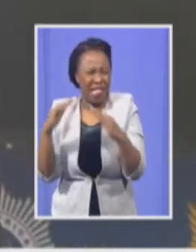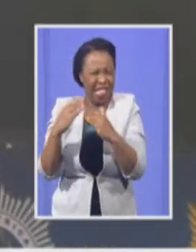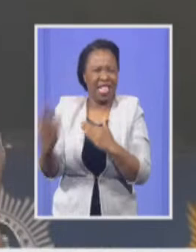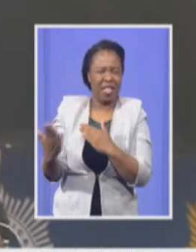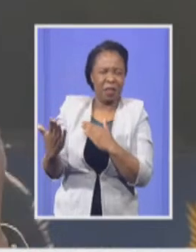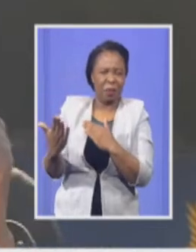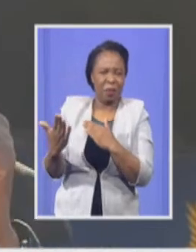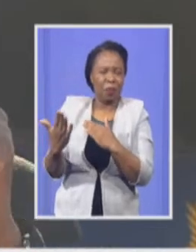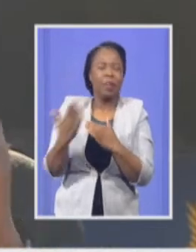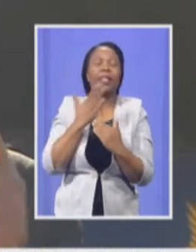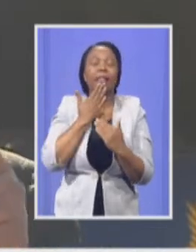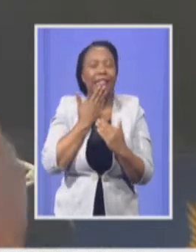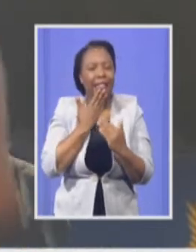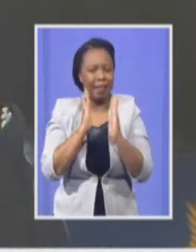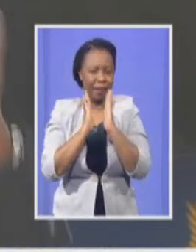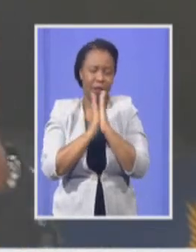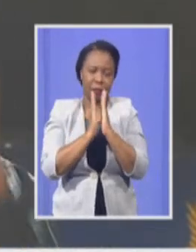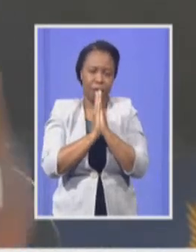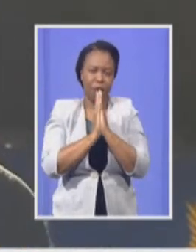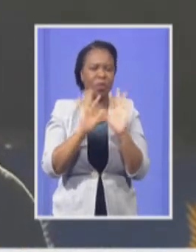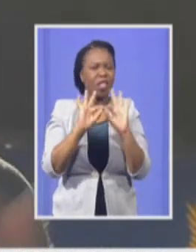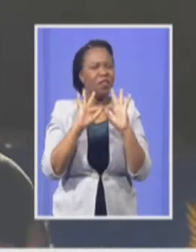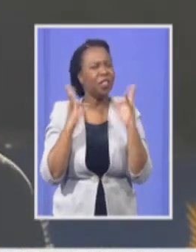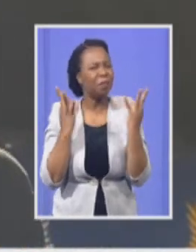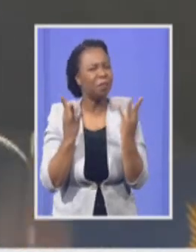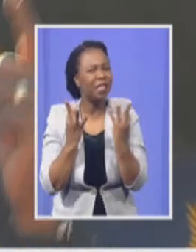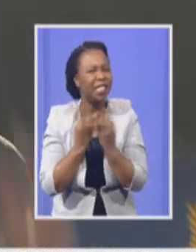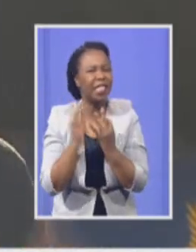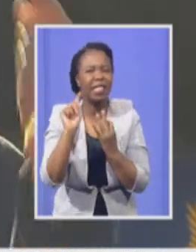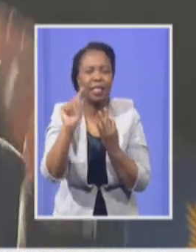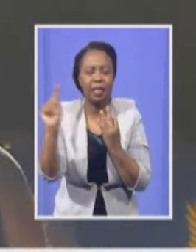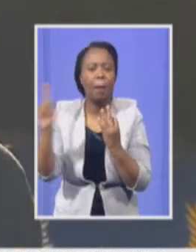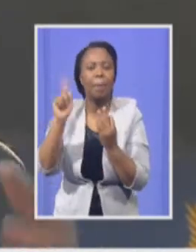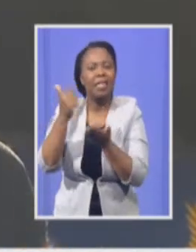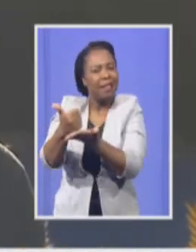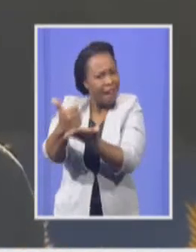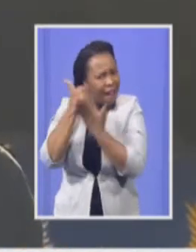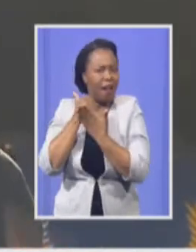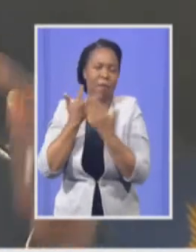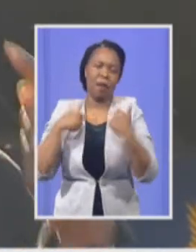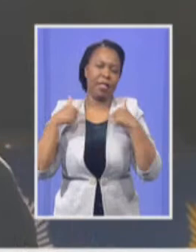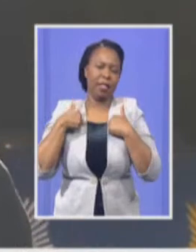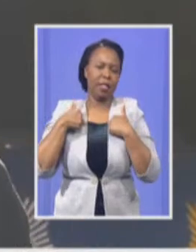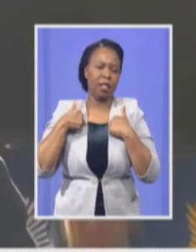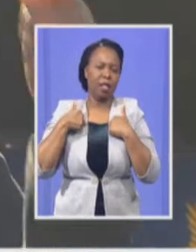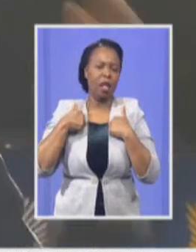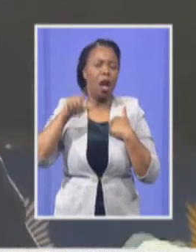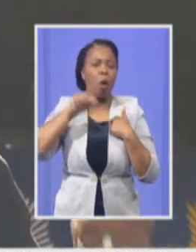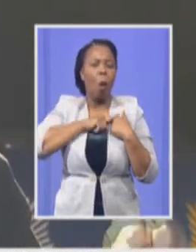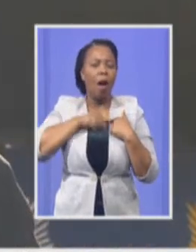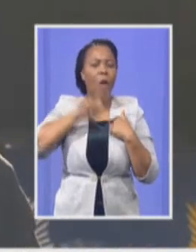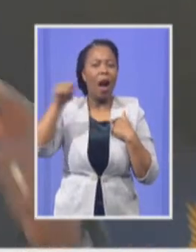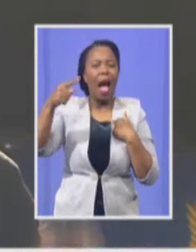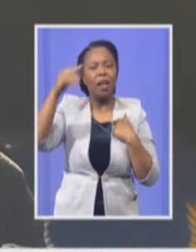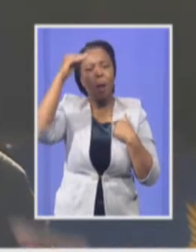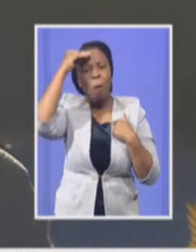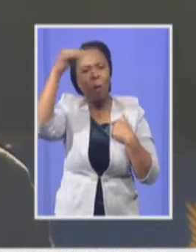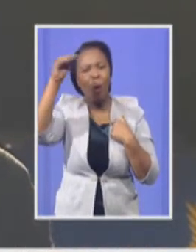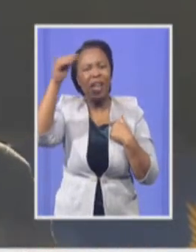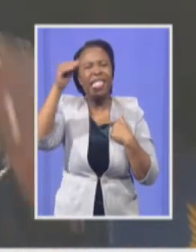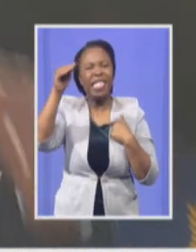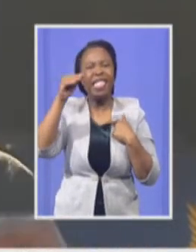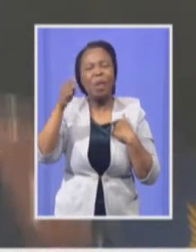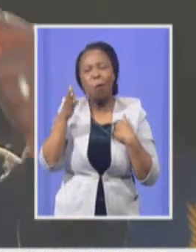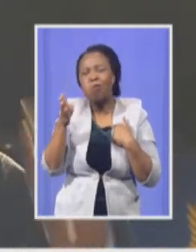Sicela kuma family ukuthi asisize ngoba ngeke simene iphoyisa phansi kombhede naphansi kombhede ukugada